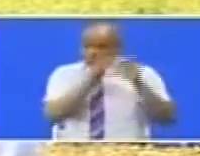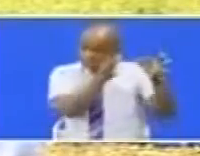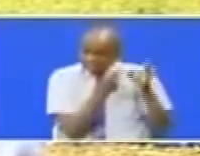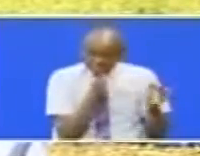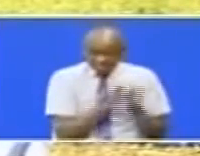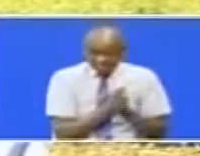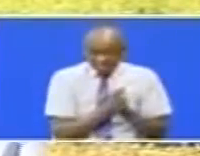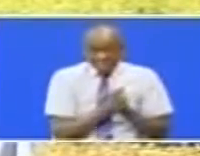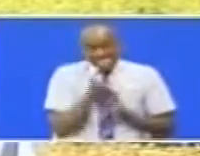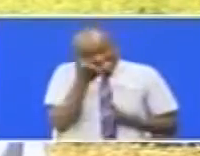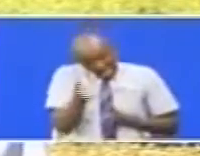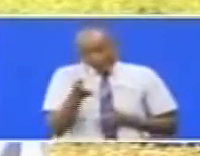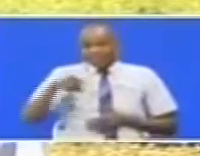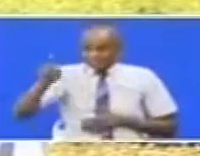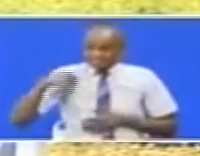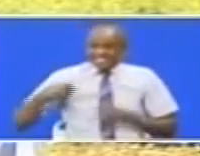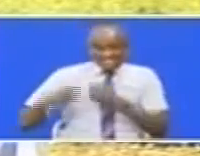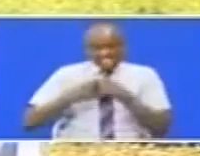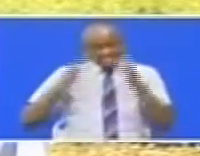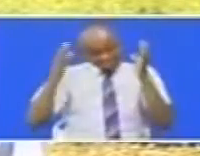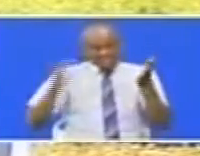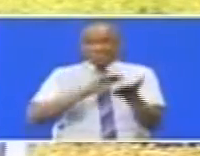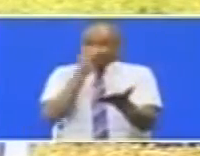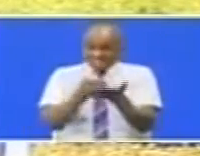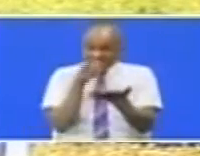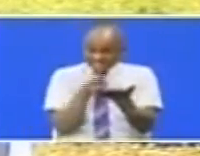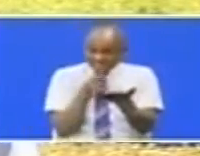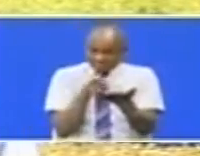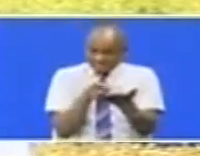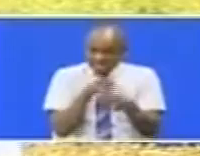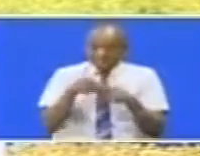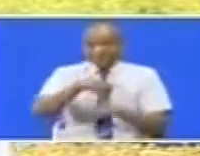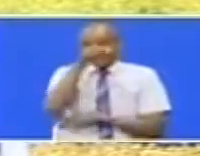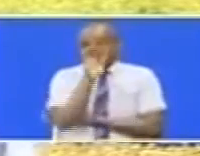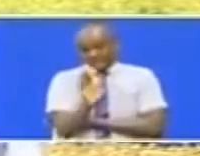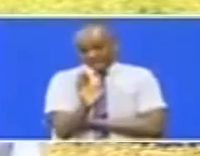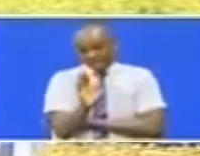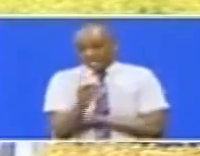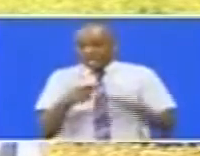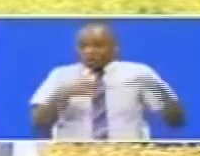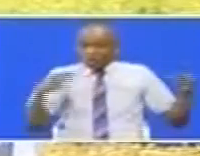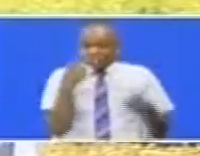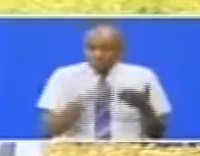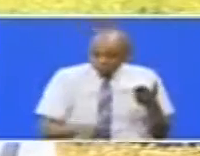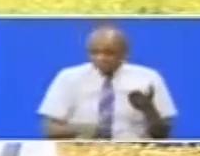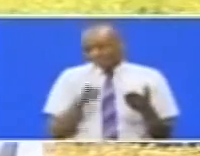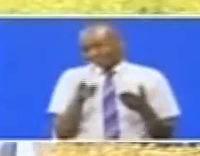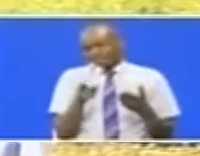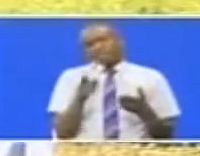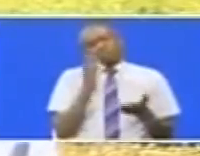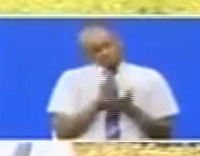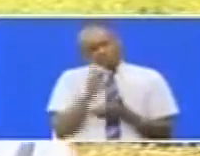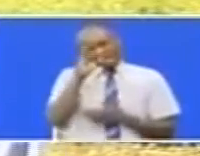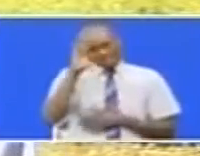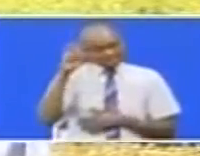Now, faced with a budgetary constraint and integrity questions raised predominantly by the court coalition, the IEBC is no doubt